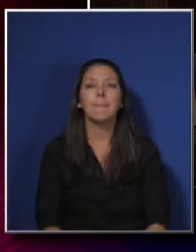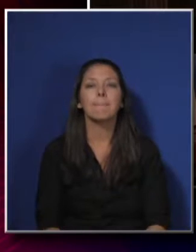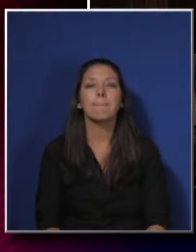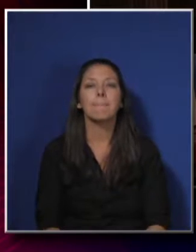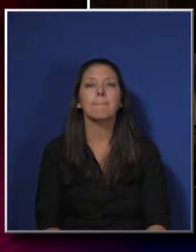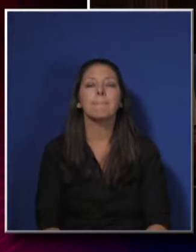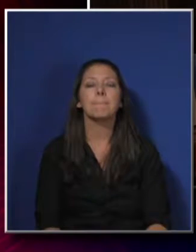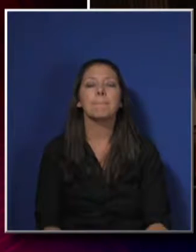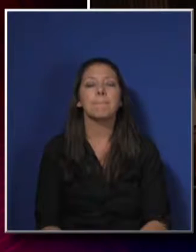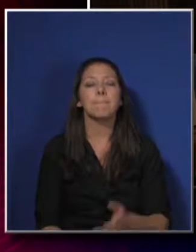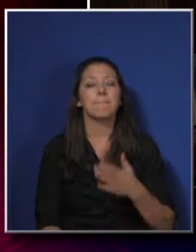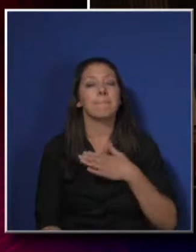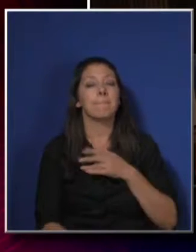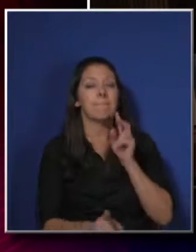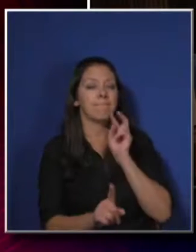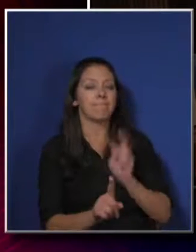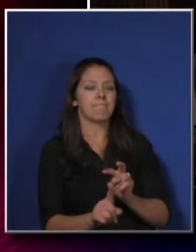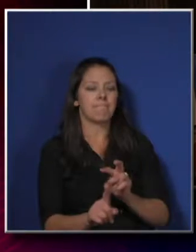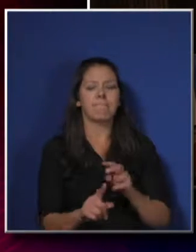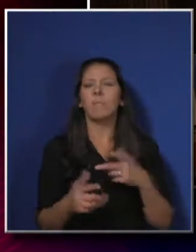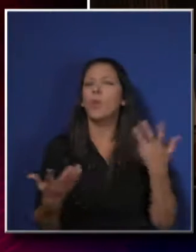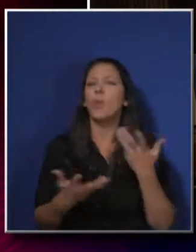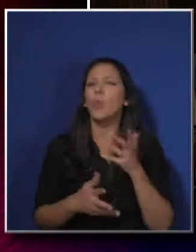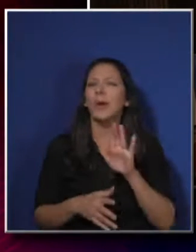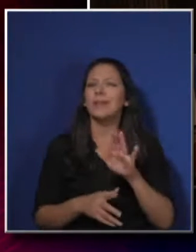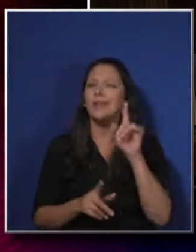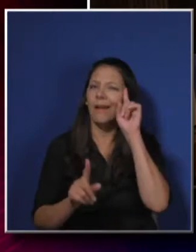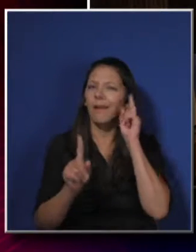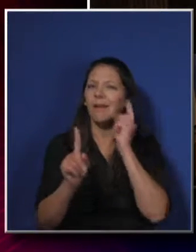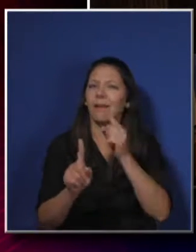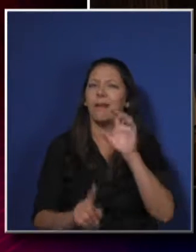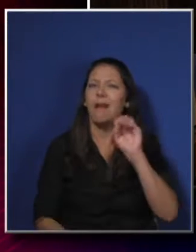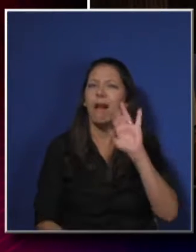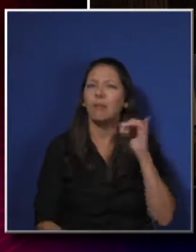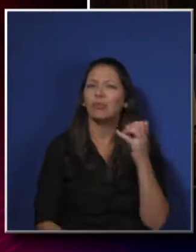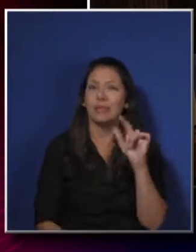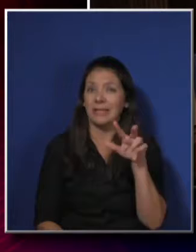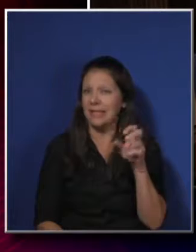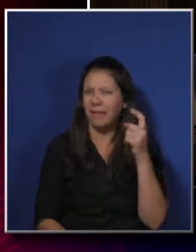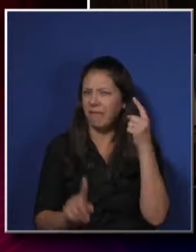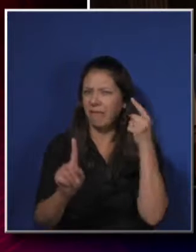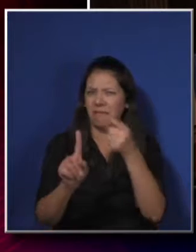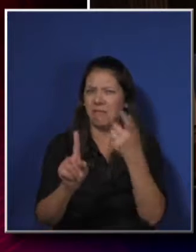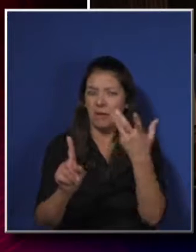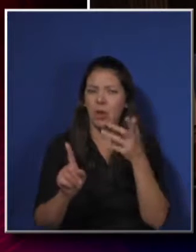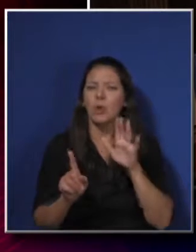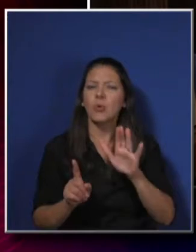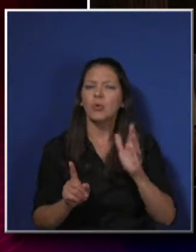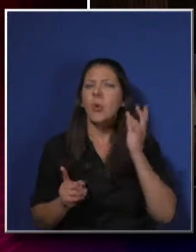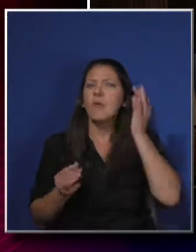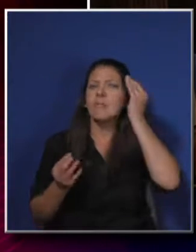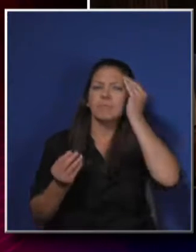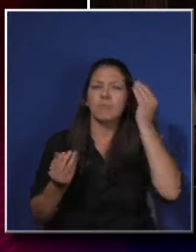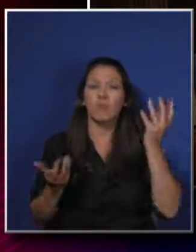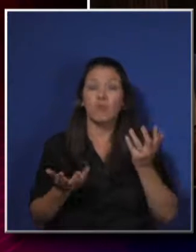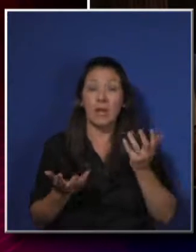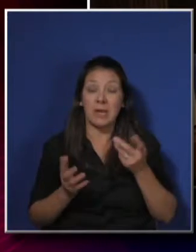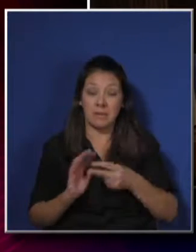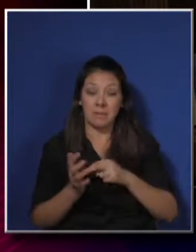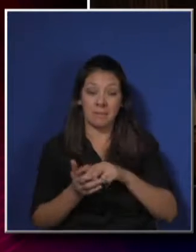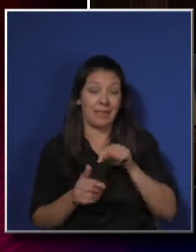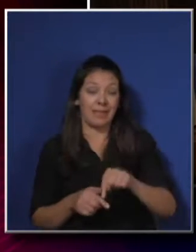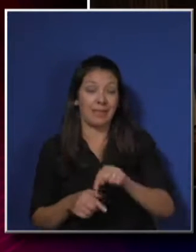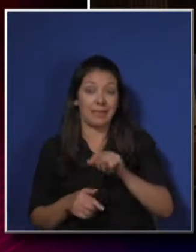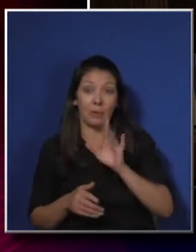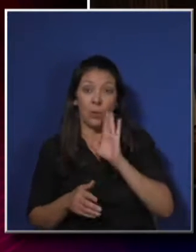From a standpoint of what's the objective, I don't know, is there a thought process that this is assisting